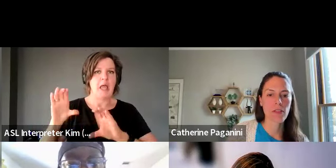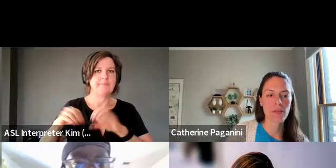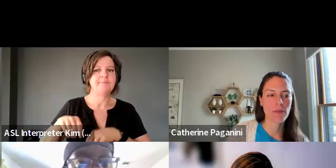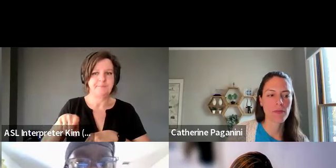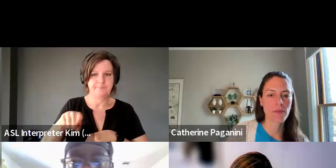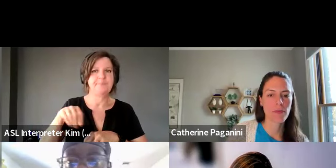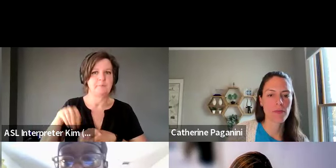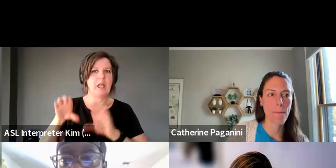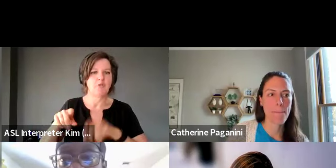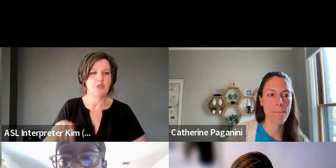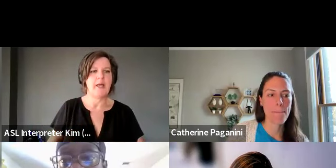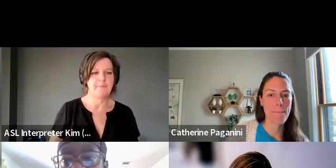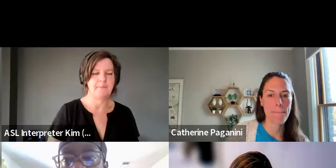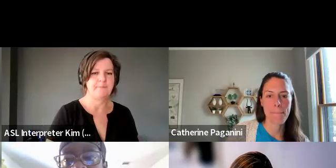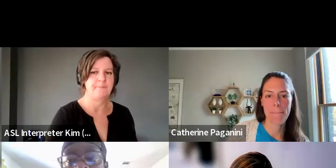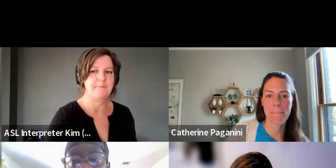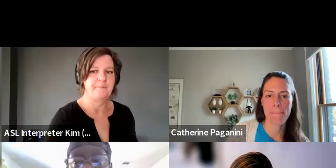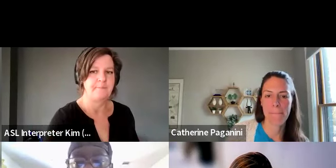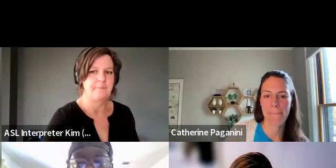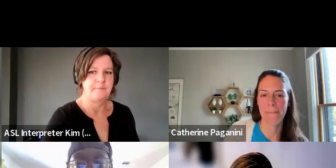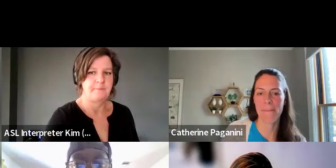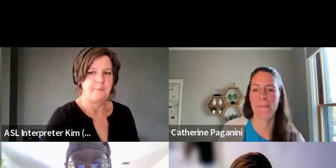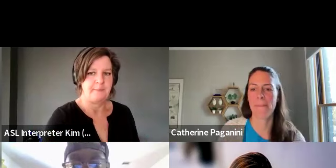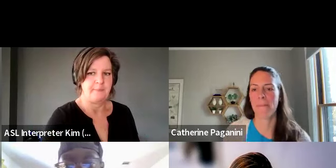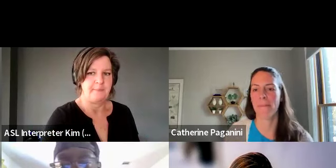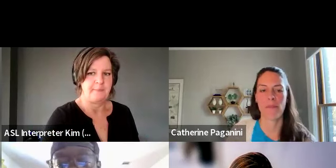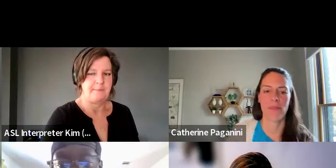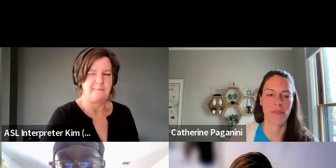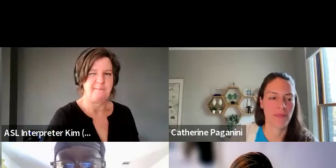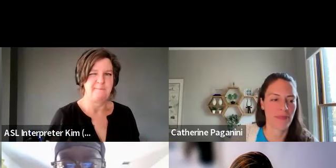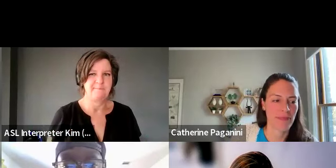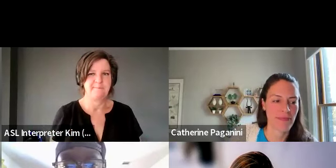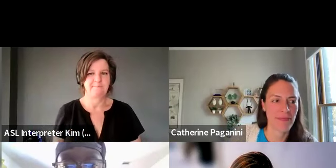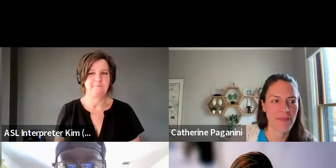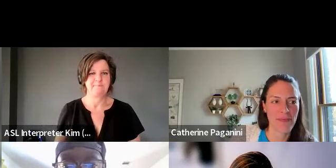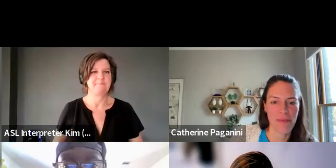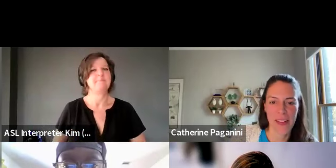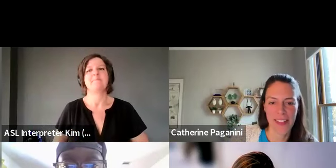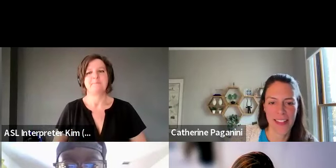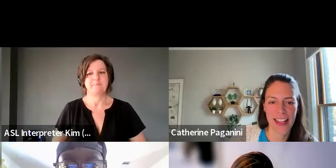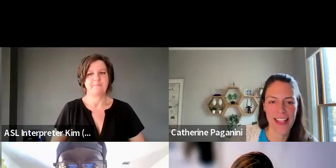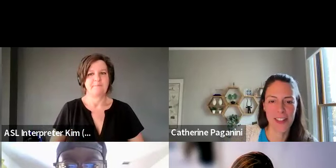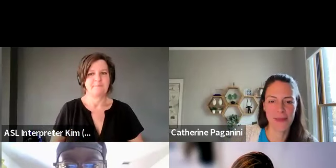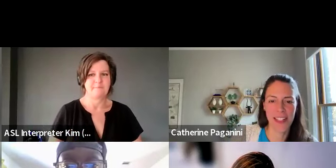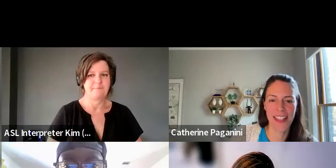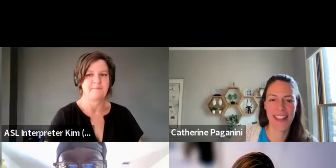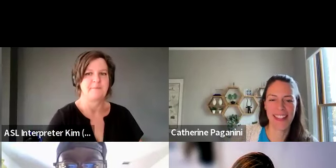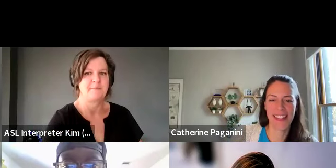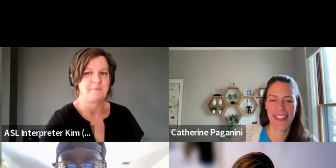About the glossary, in terms of somebody was talking about the glossary. Hi. Hi,